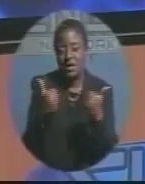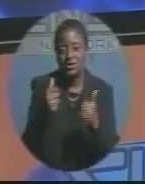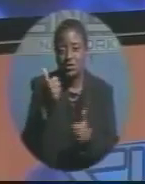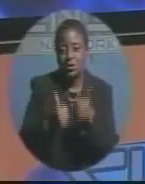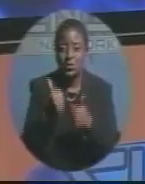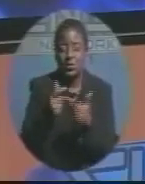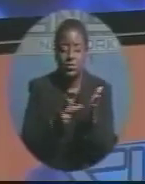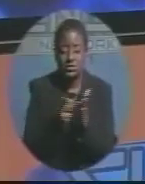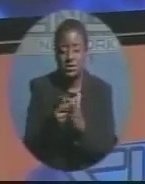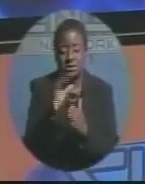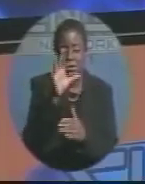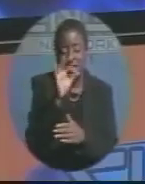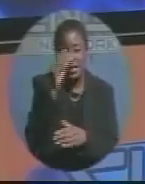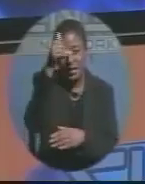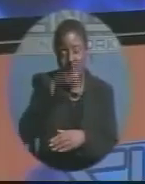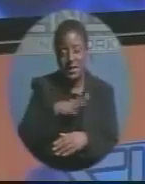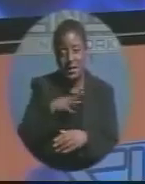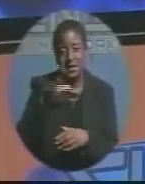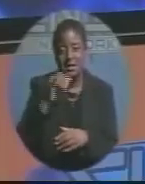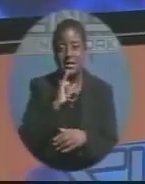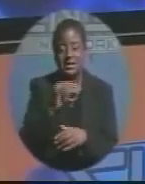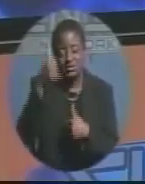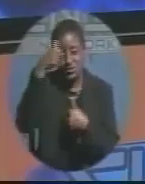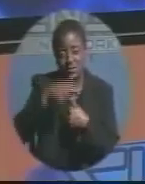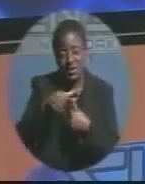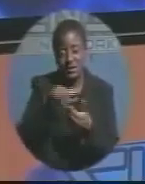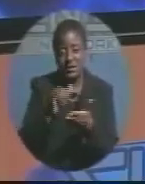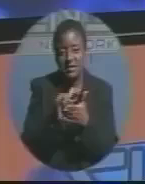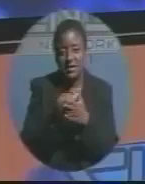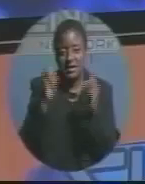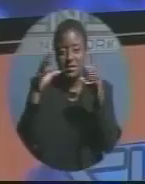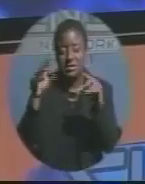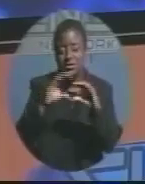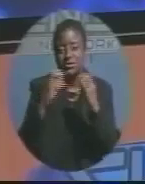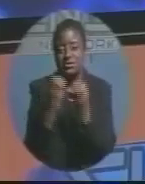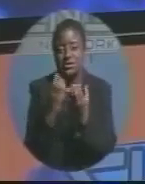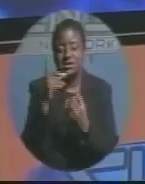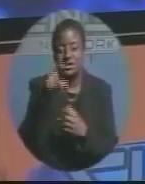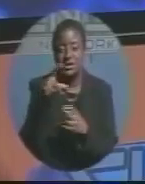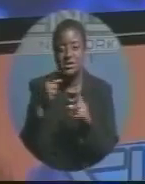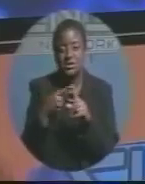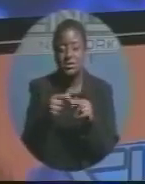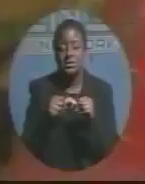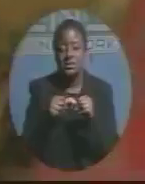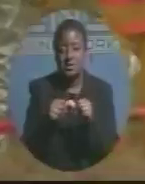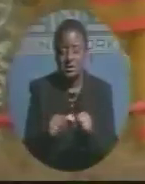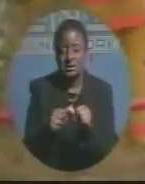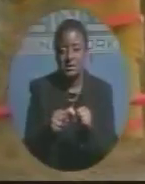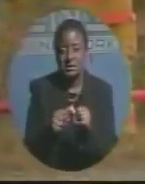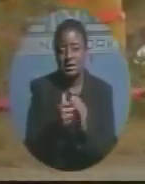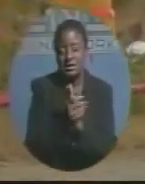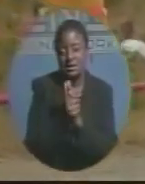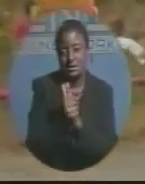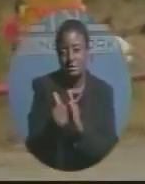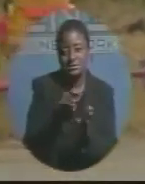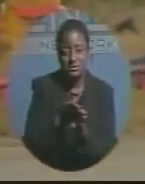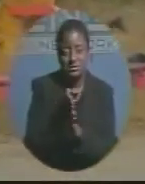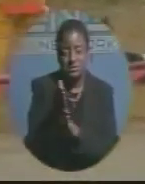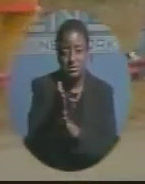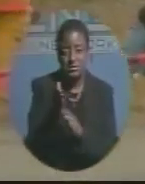and firm reminder that emergency crews need to keep their response skills sharp. The blood and wreckage of